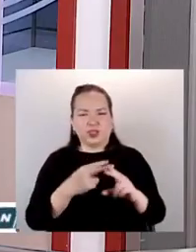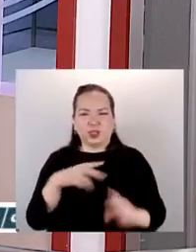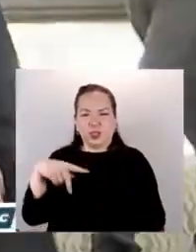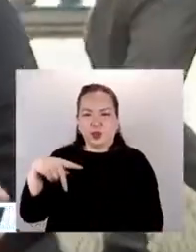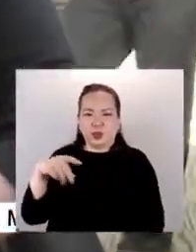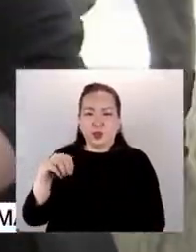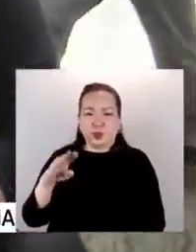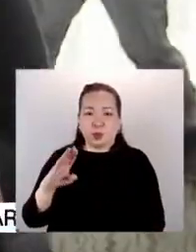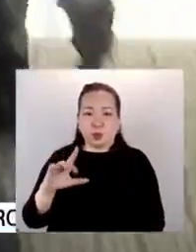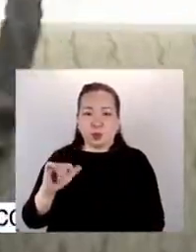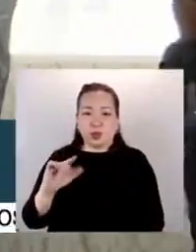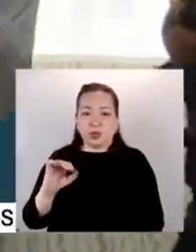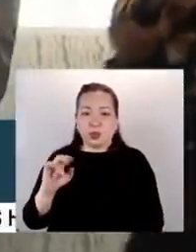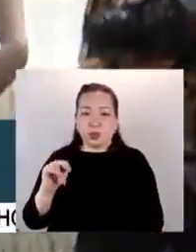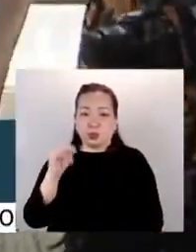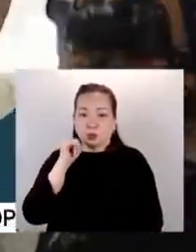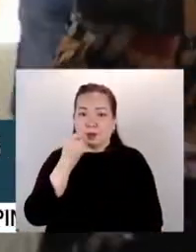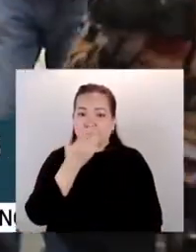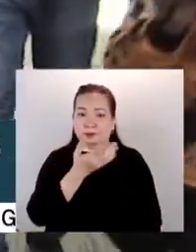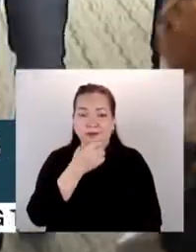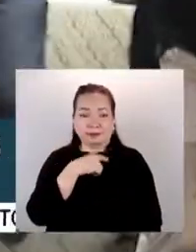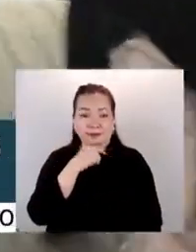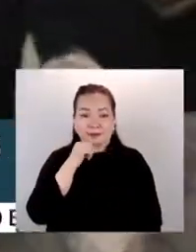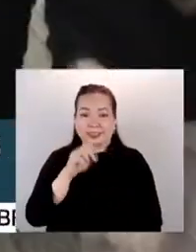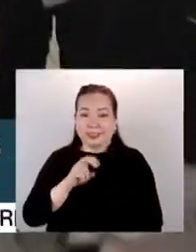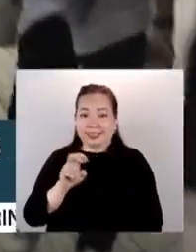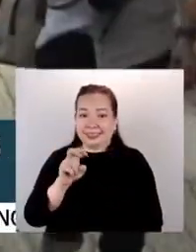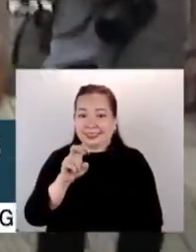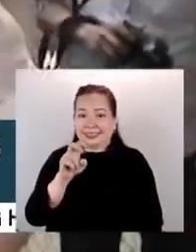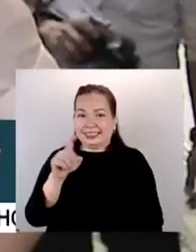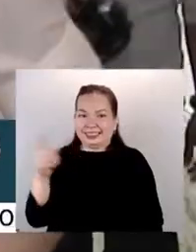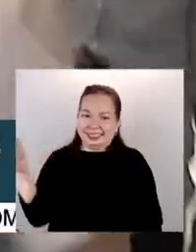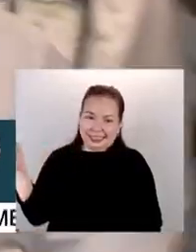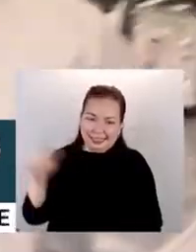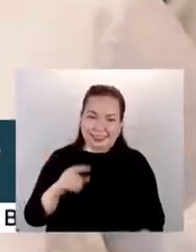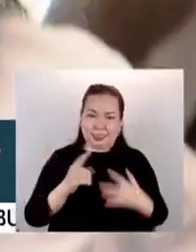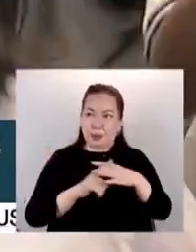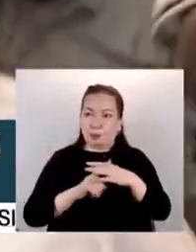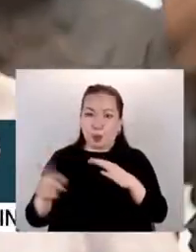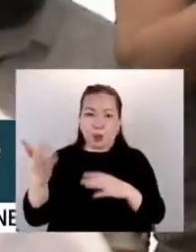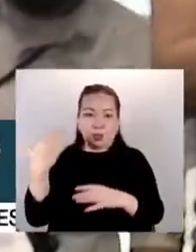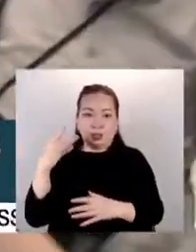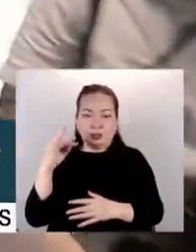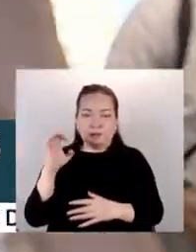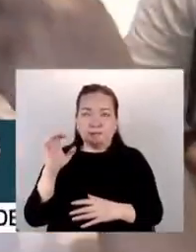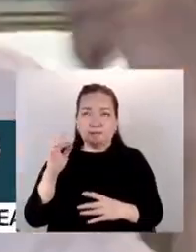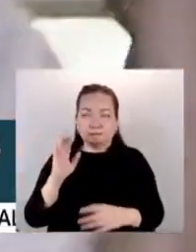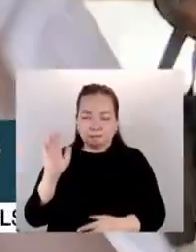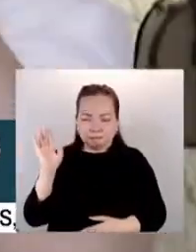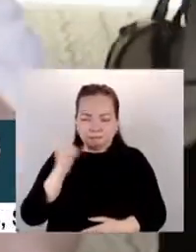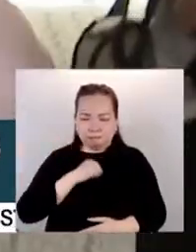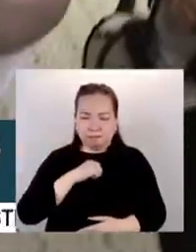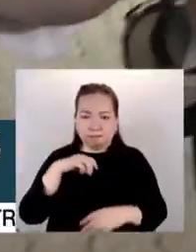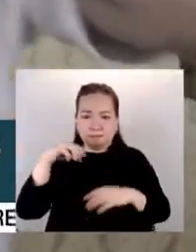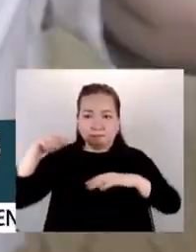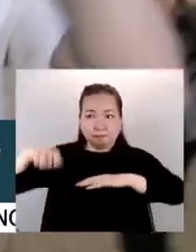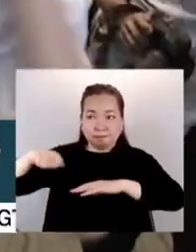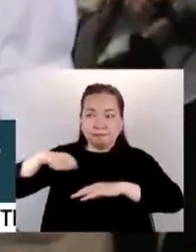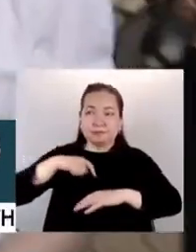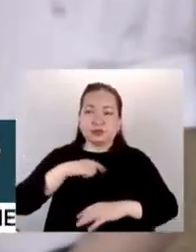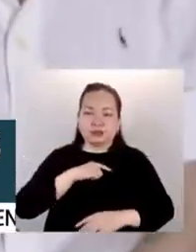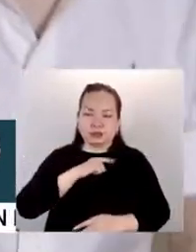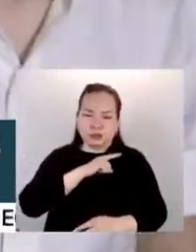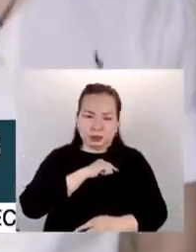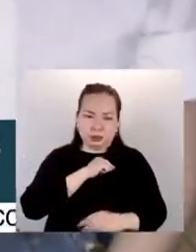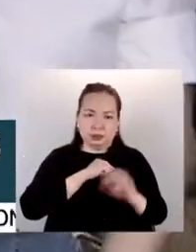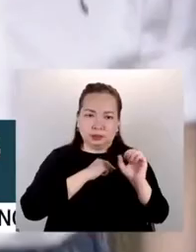Carmina, a Filipino traveler who skipped mandatory quarantine protocols last December has pleaded guilty to violating a law requiring mandatory